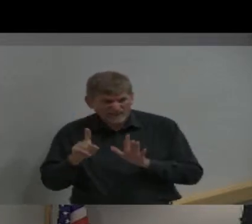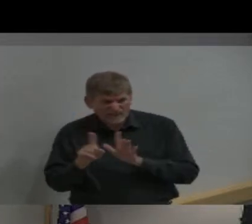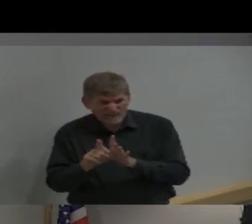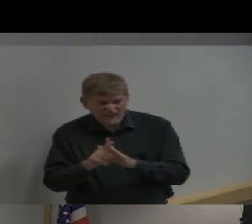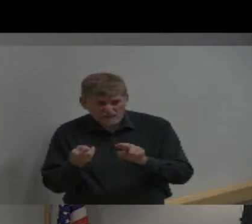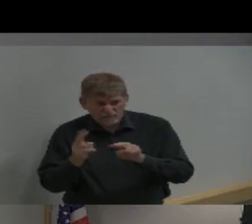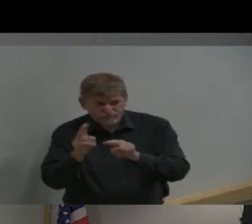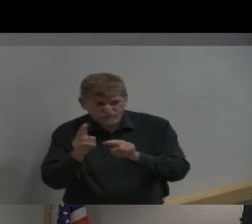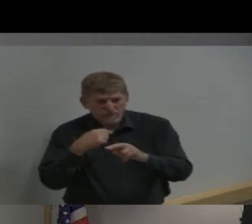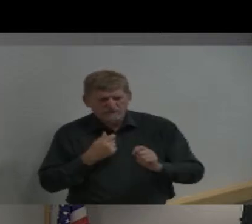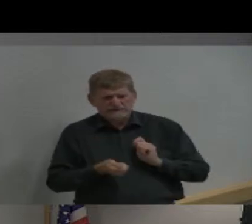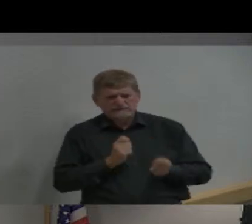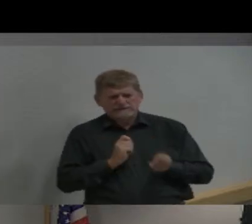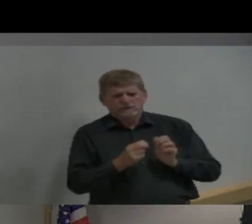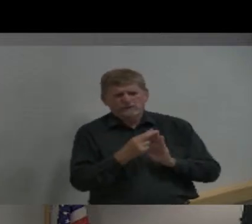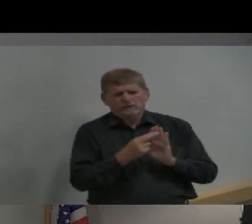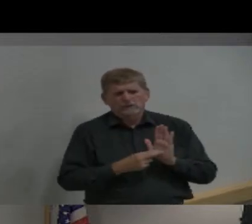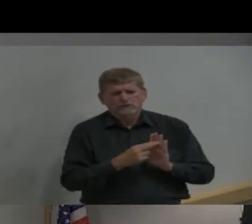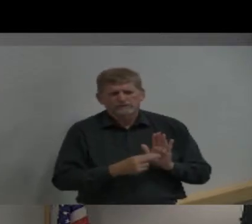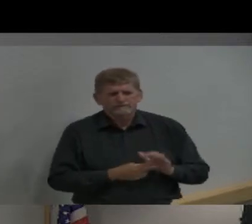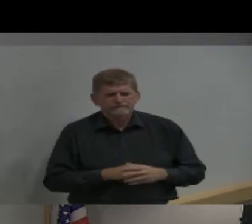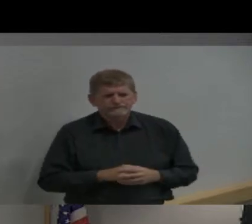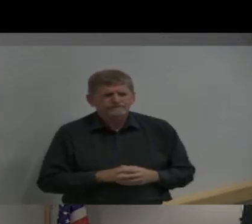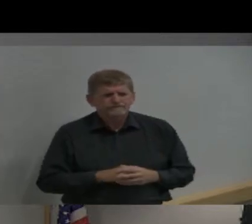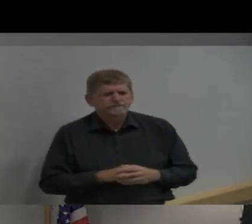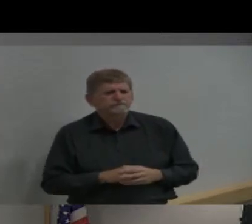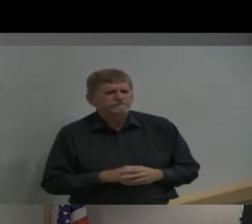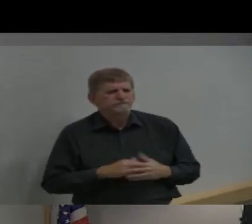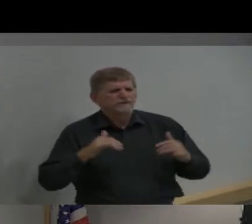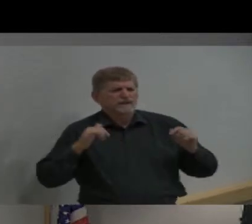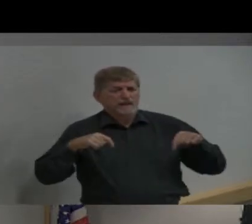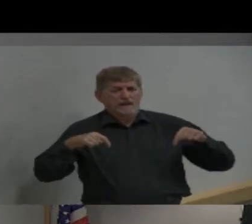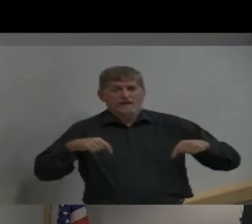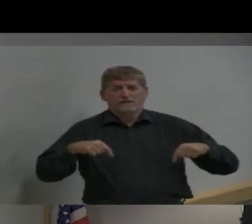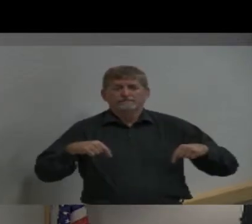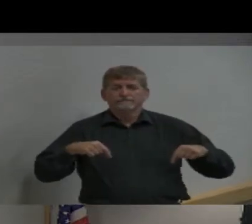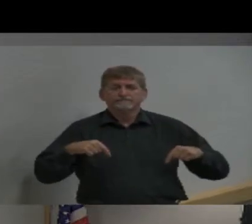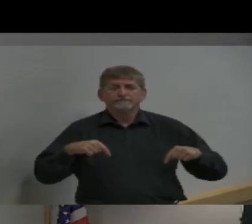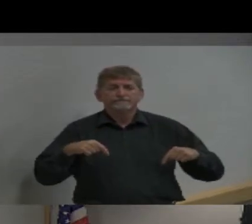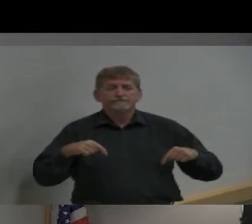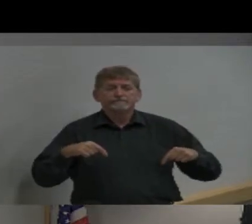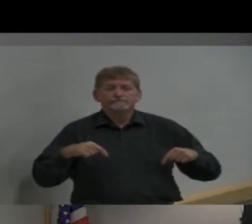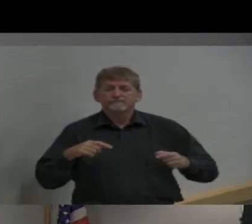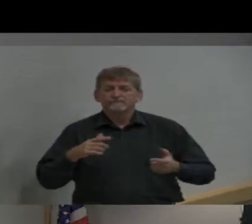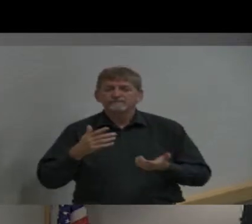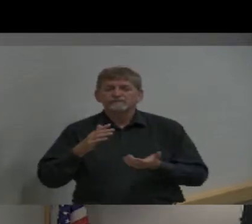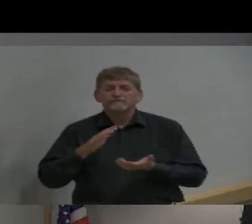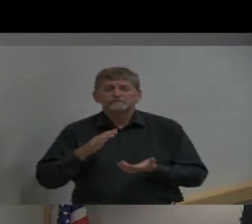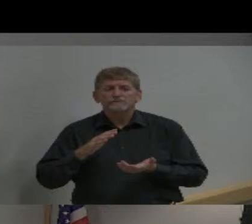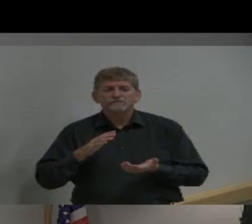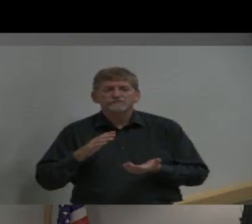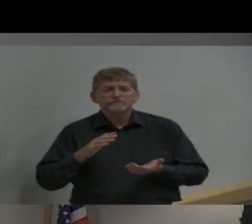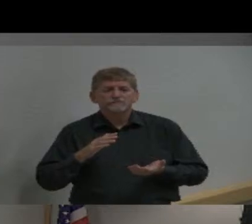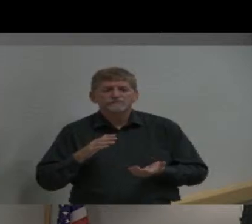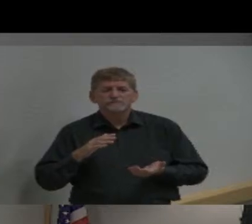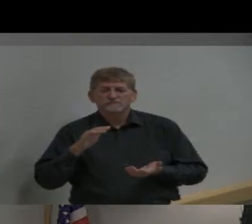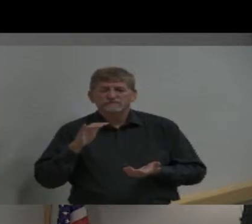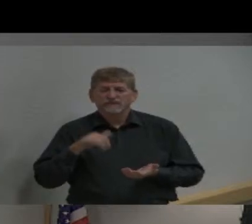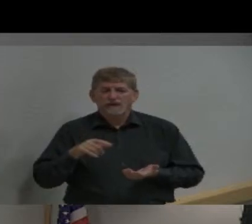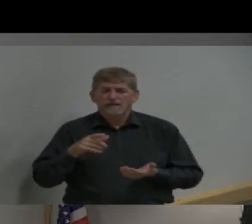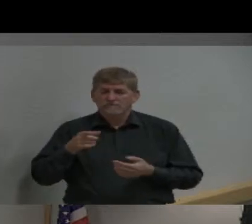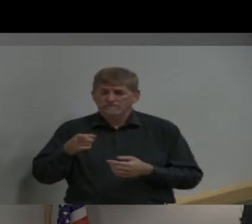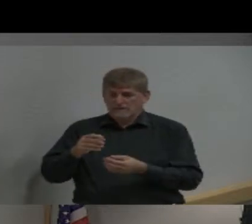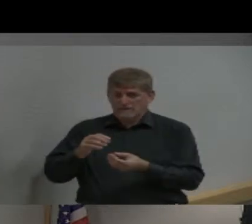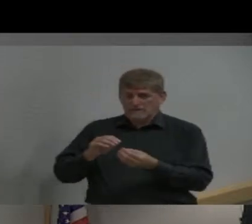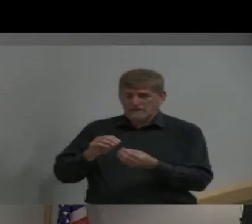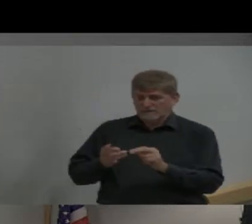definitely definitely would increase the likelihood of a student or students or teachers or staff